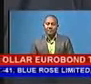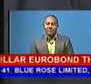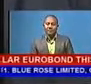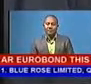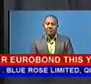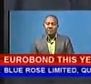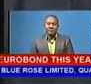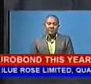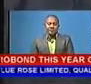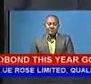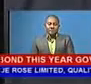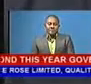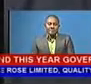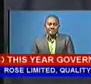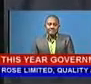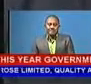the pleadings